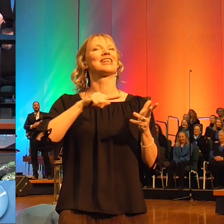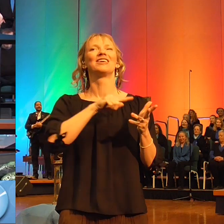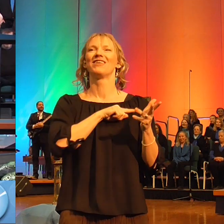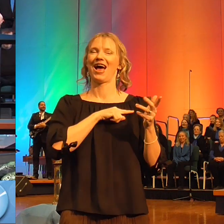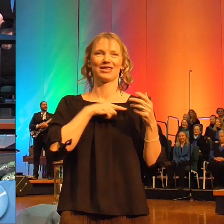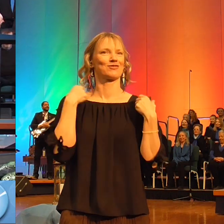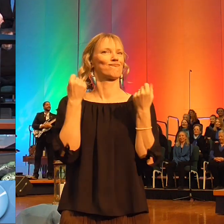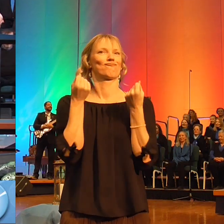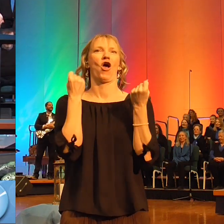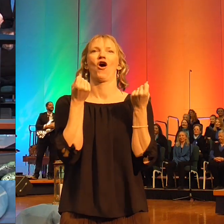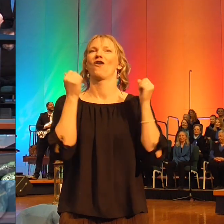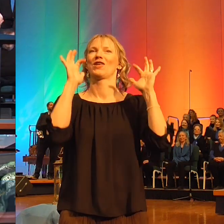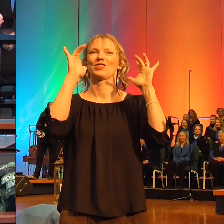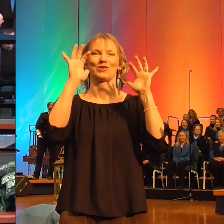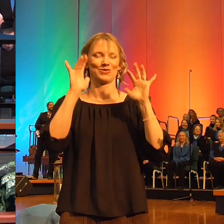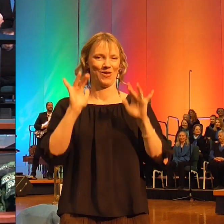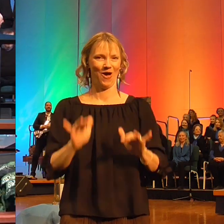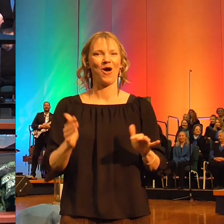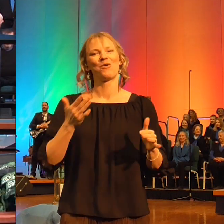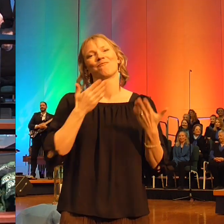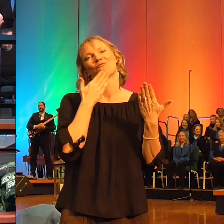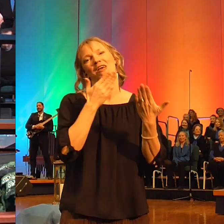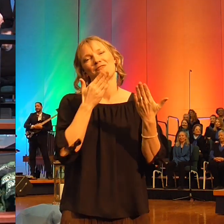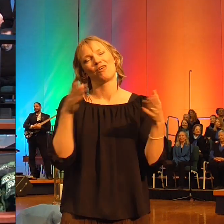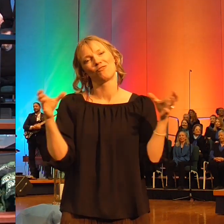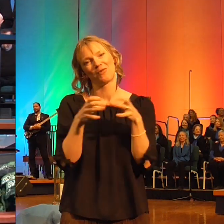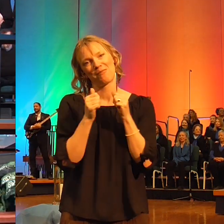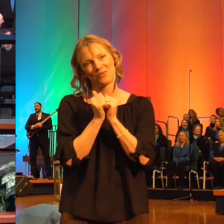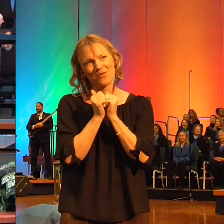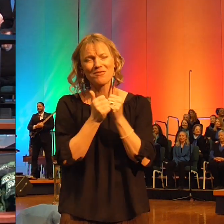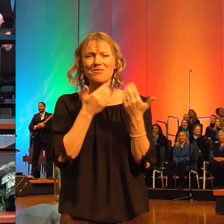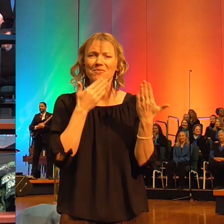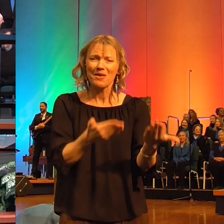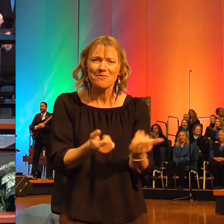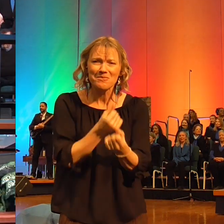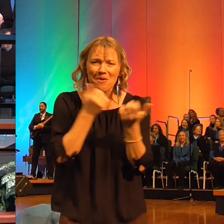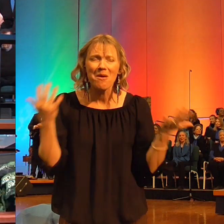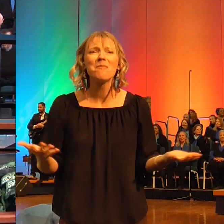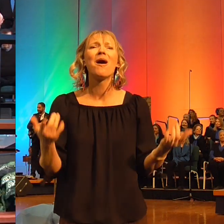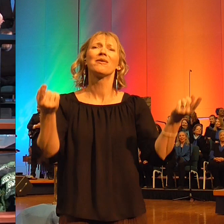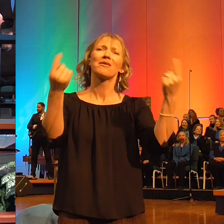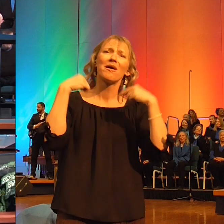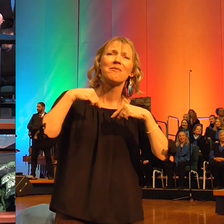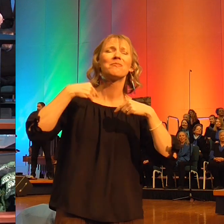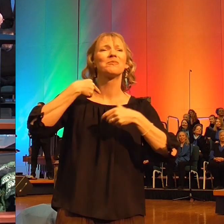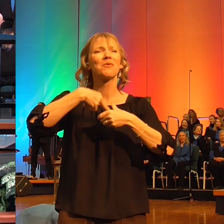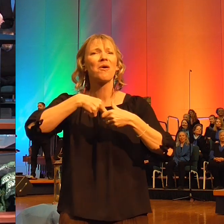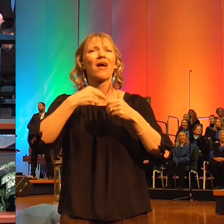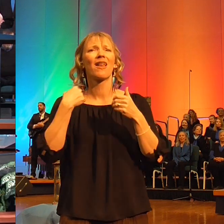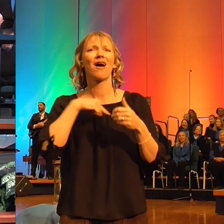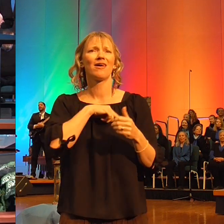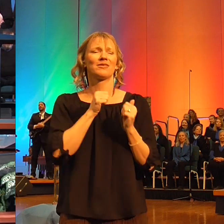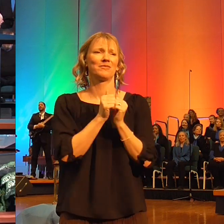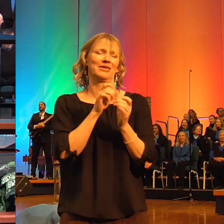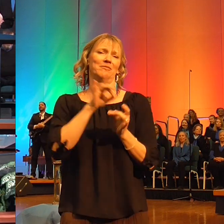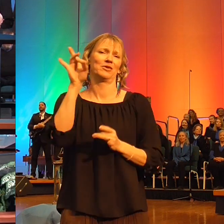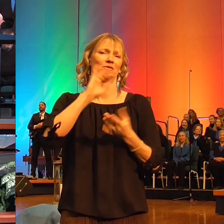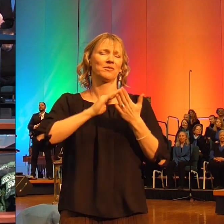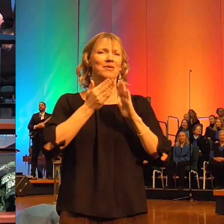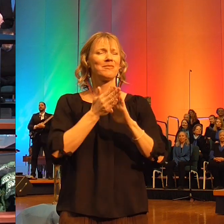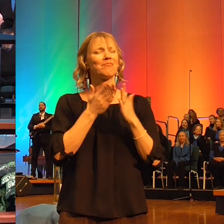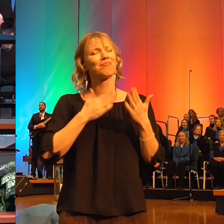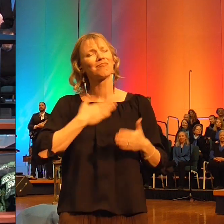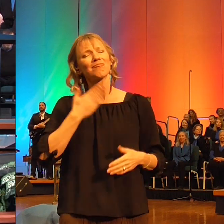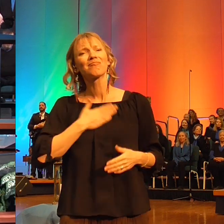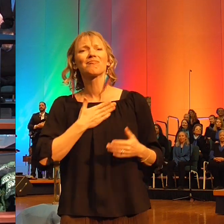the snow and are grateful to be together. So thank you so much for being with us in spiritual community today. It's always a joy to come into this